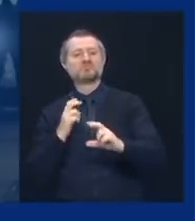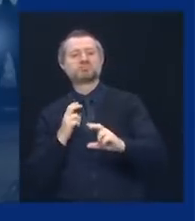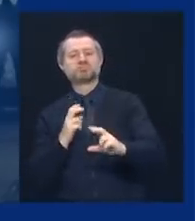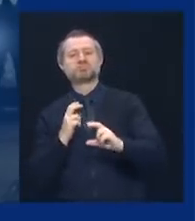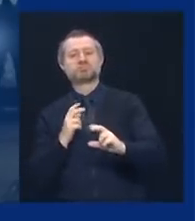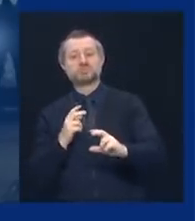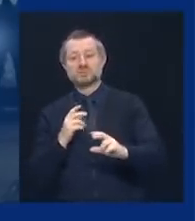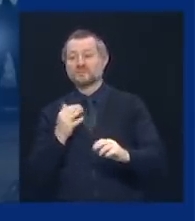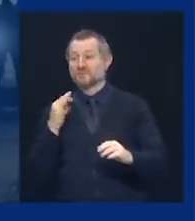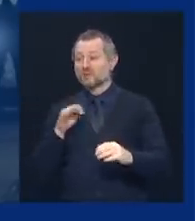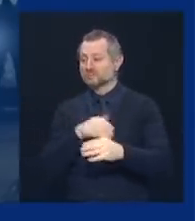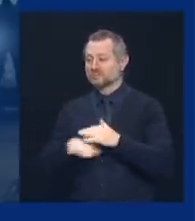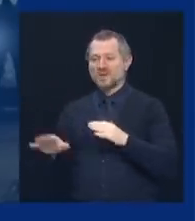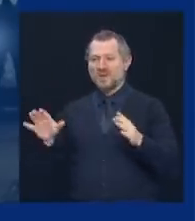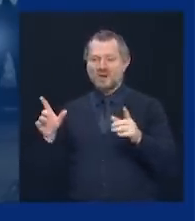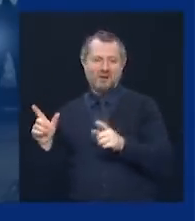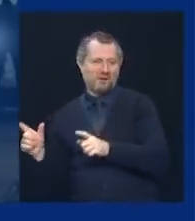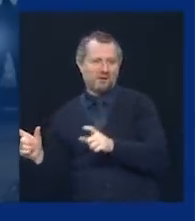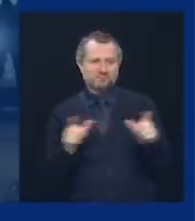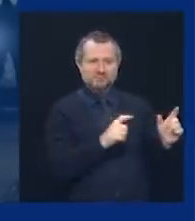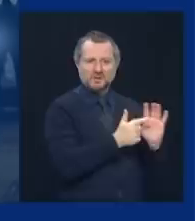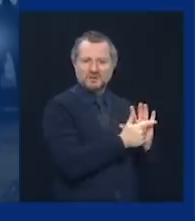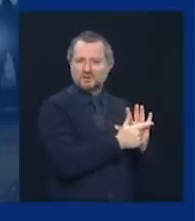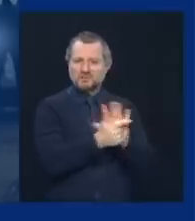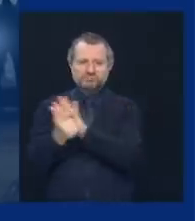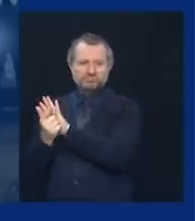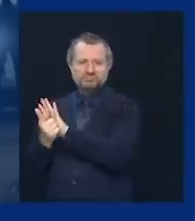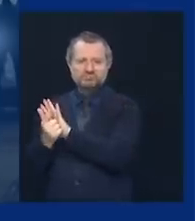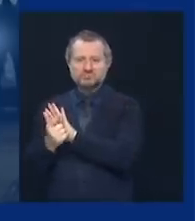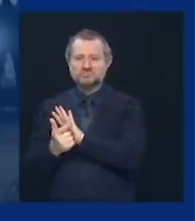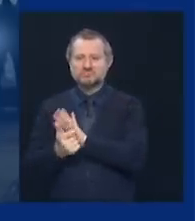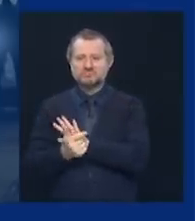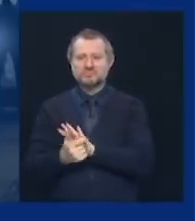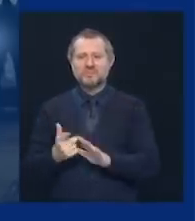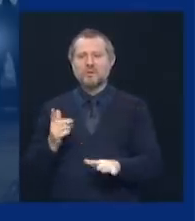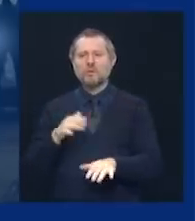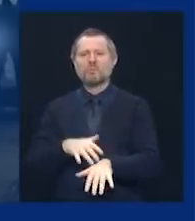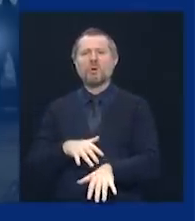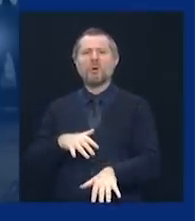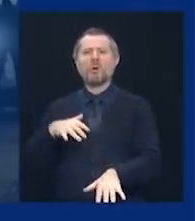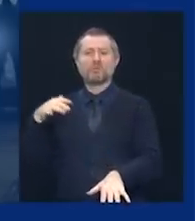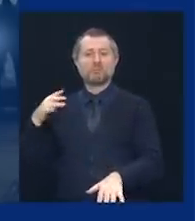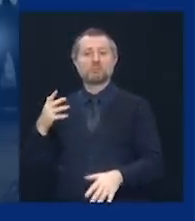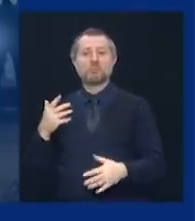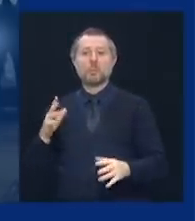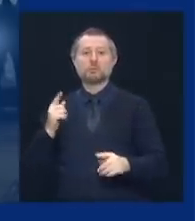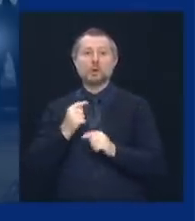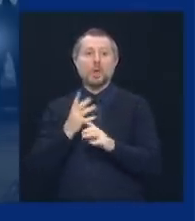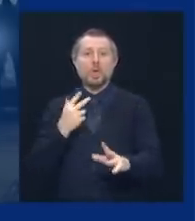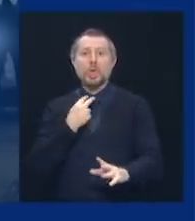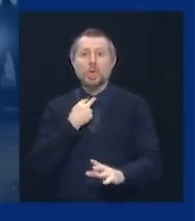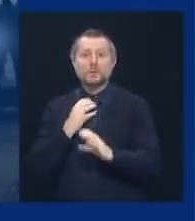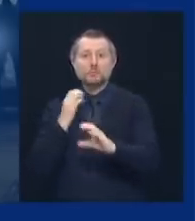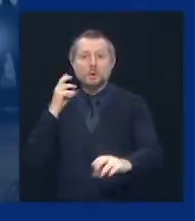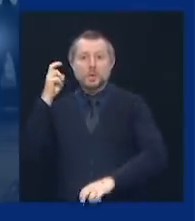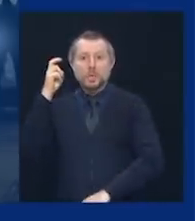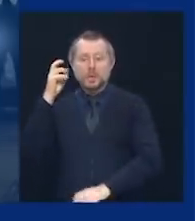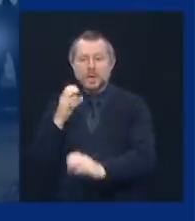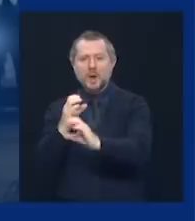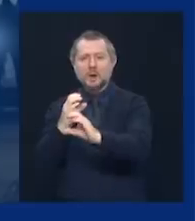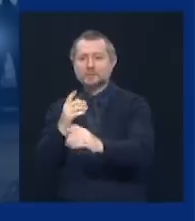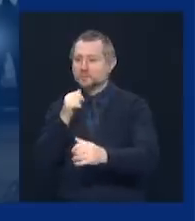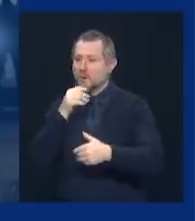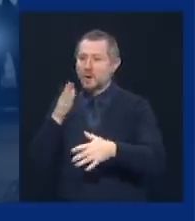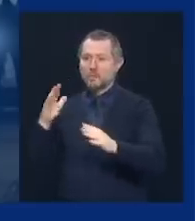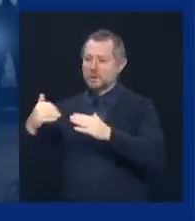UK, caused massive backups by stopping the traffic coming